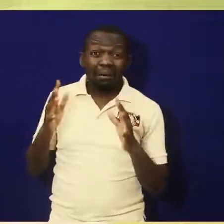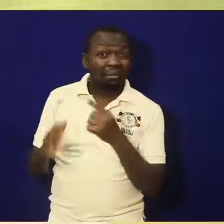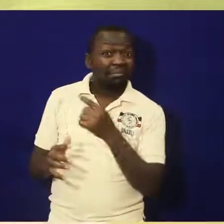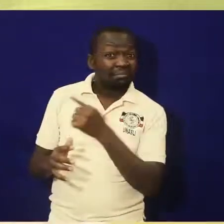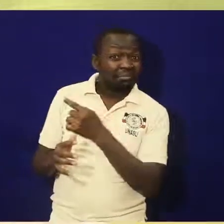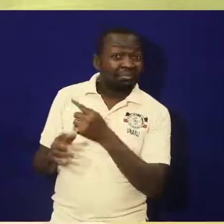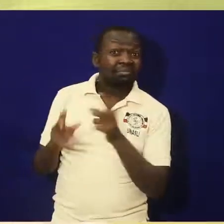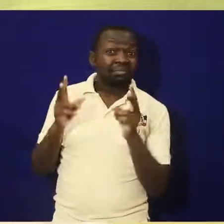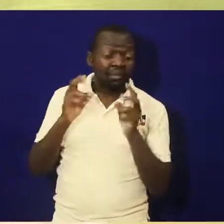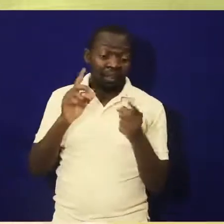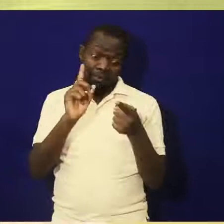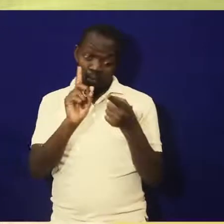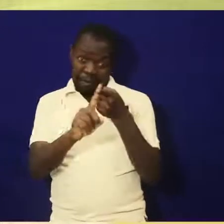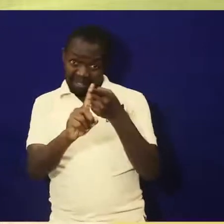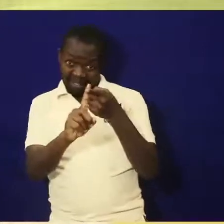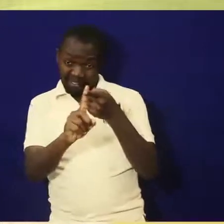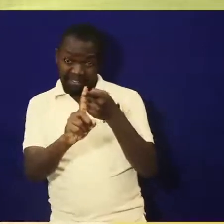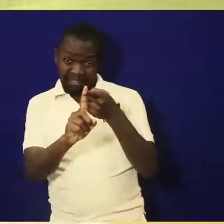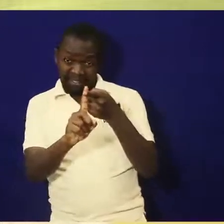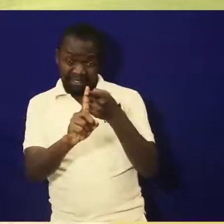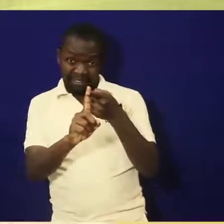You'll hear them. Number 1,